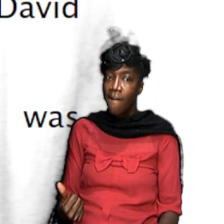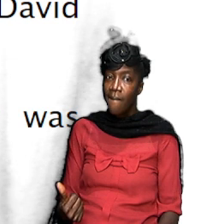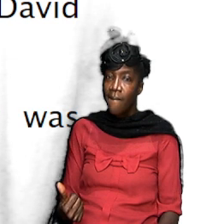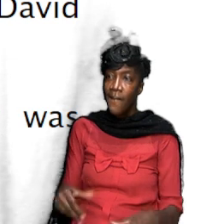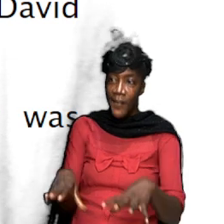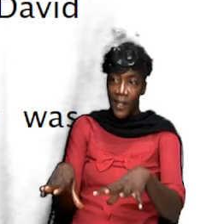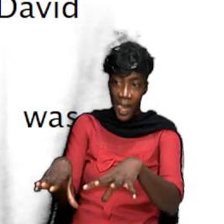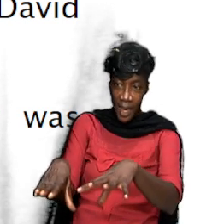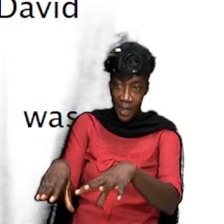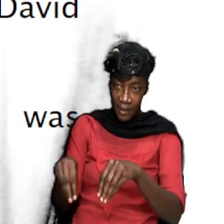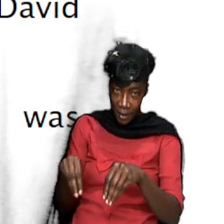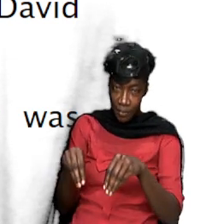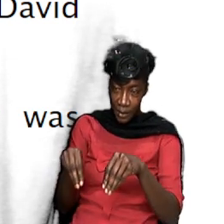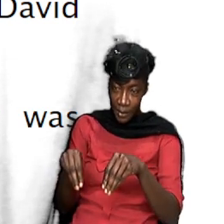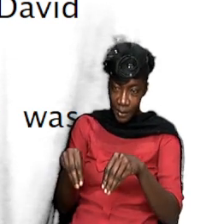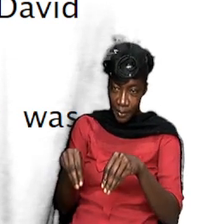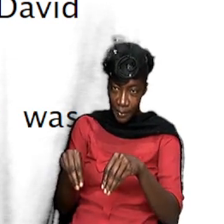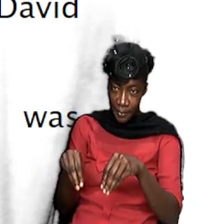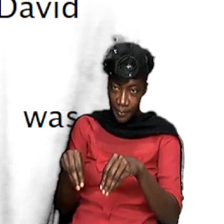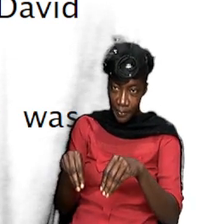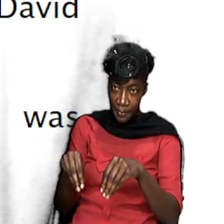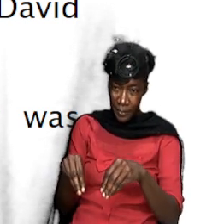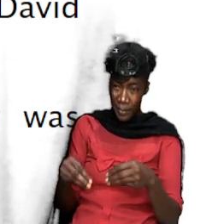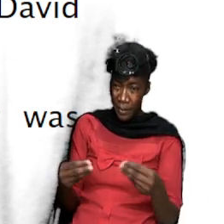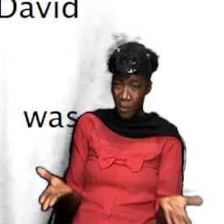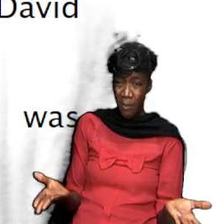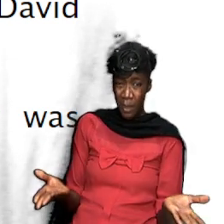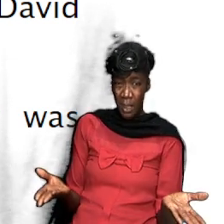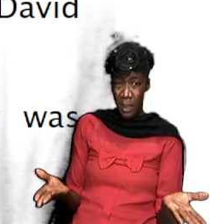Why was one rejected?